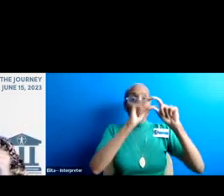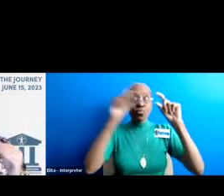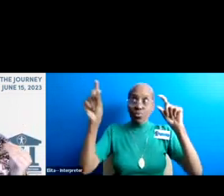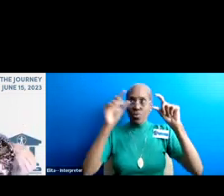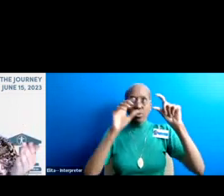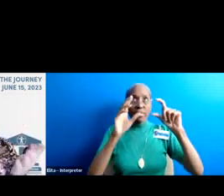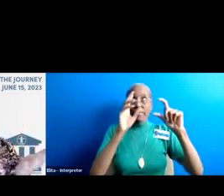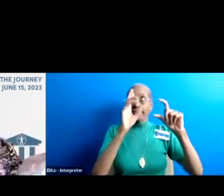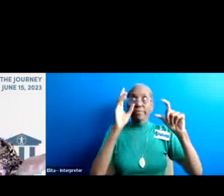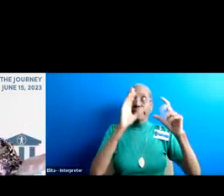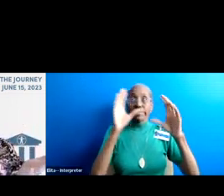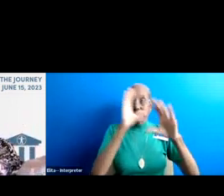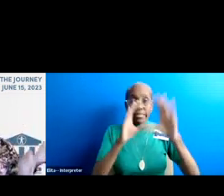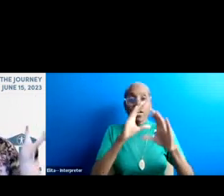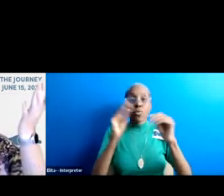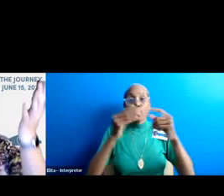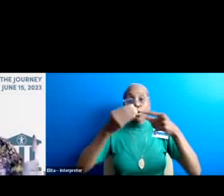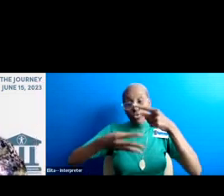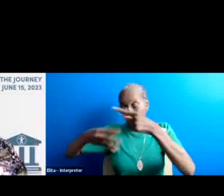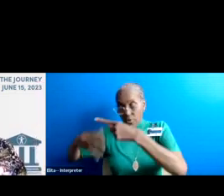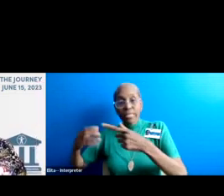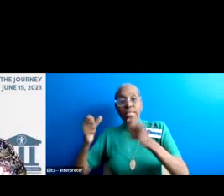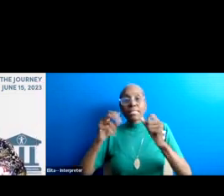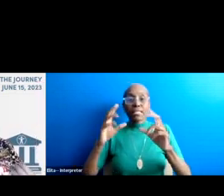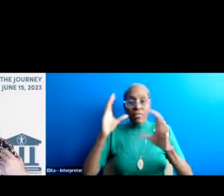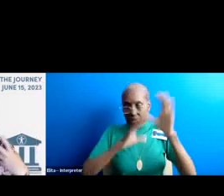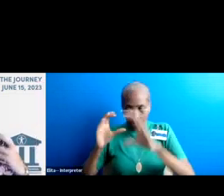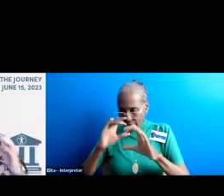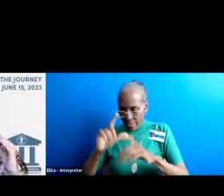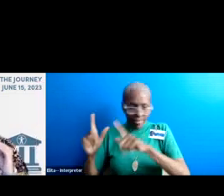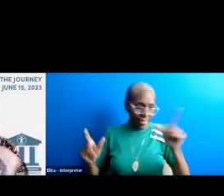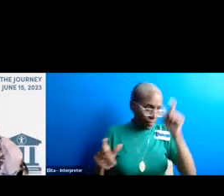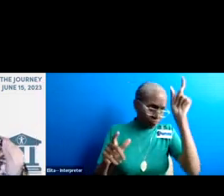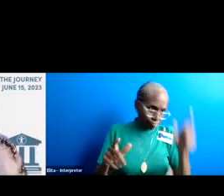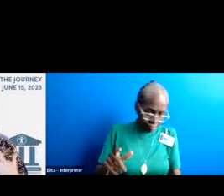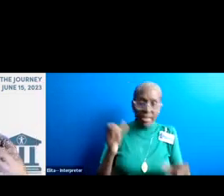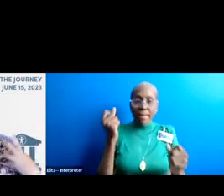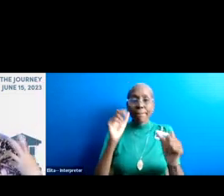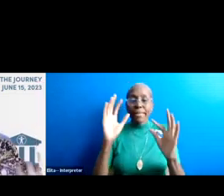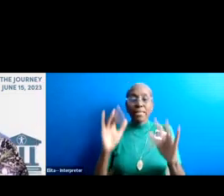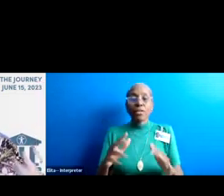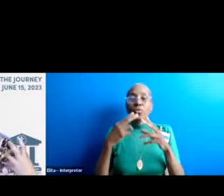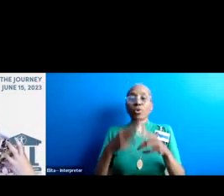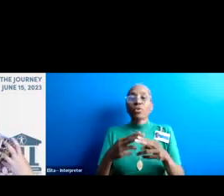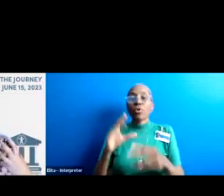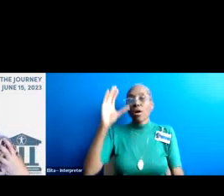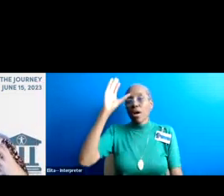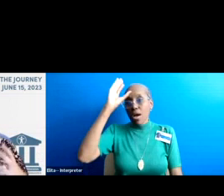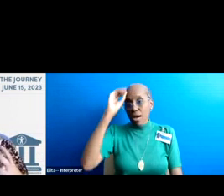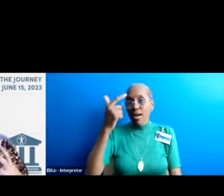of navigation with more drop downs underneath, a ton of navigation on the left, lots of what we call